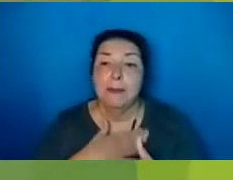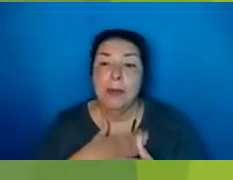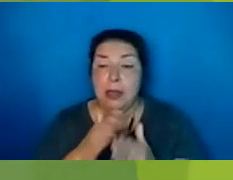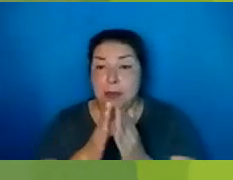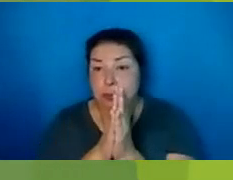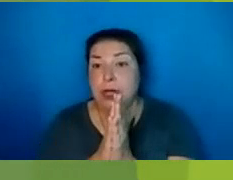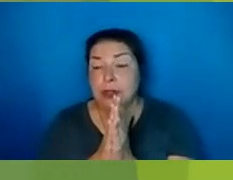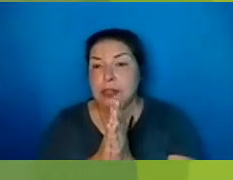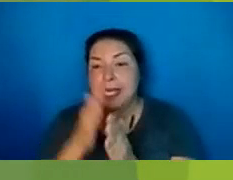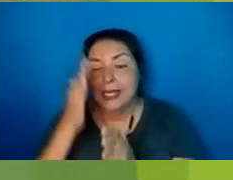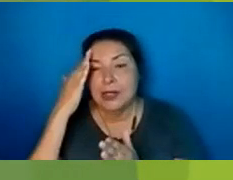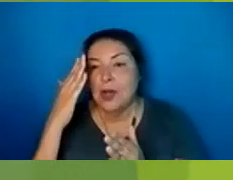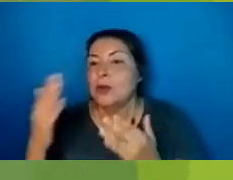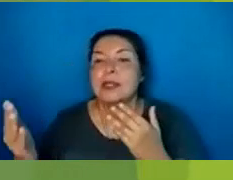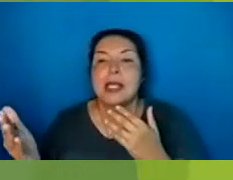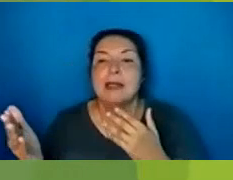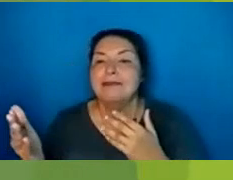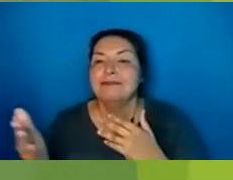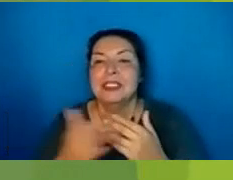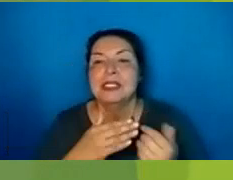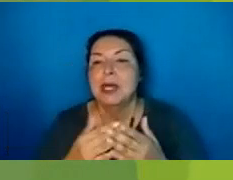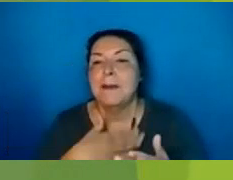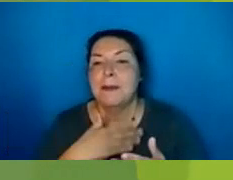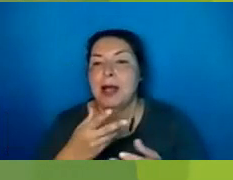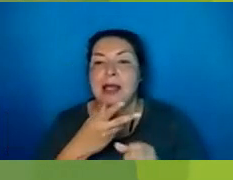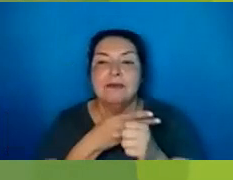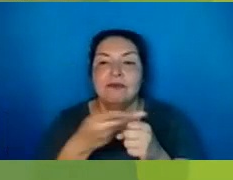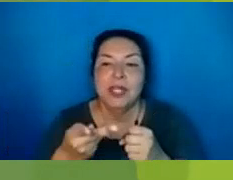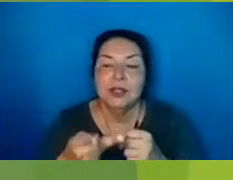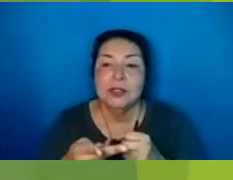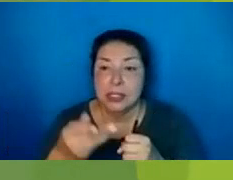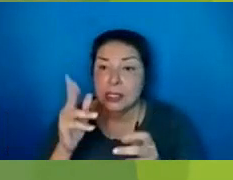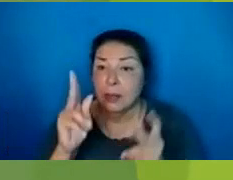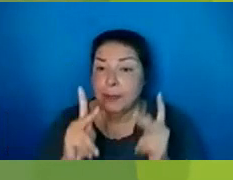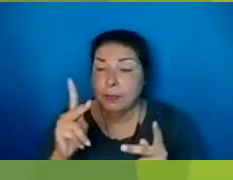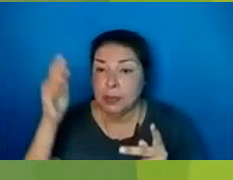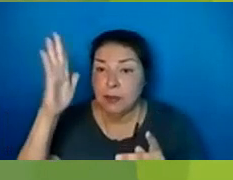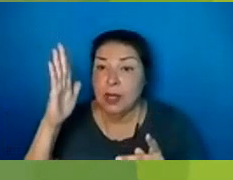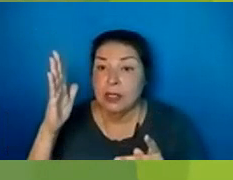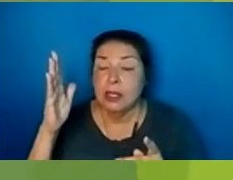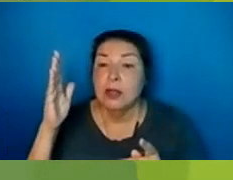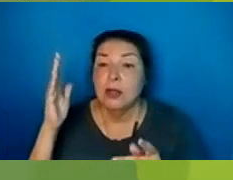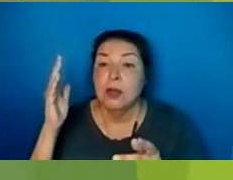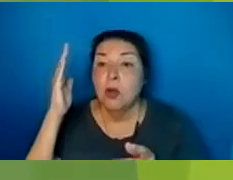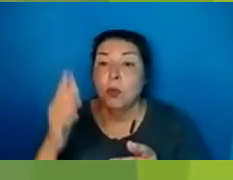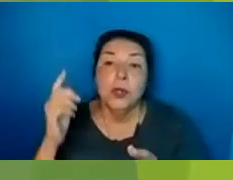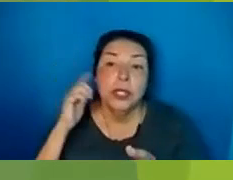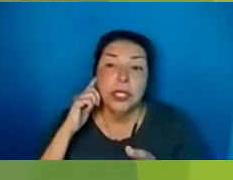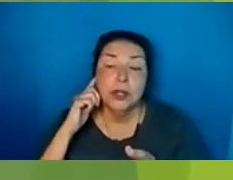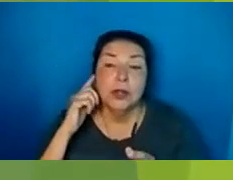in spite of my failings, the people of God will hear what God wants them and needs them to